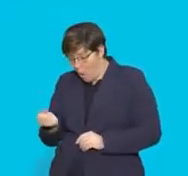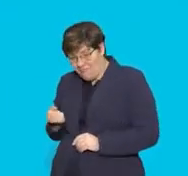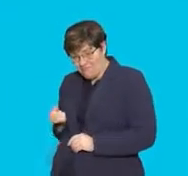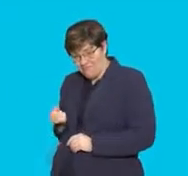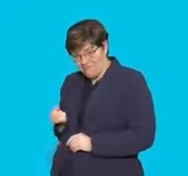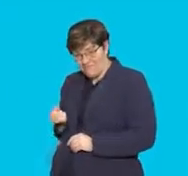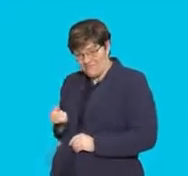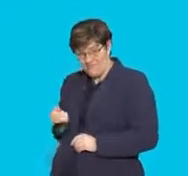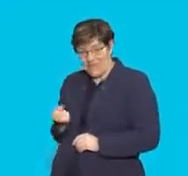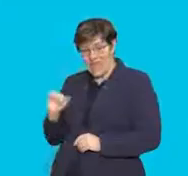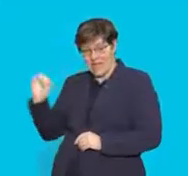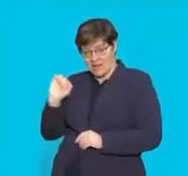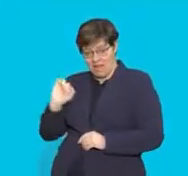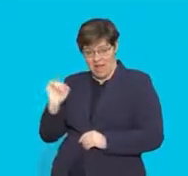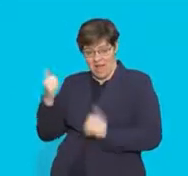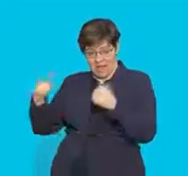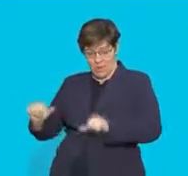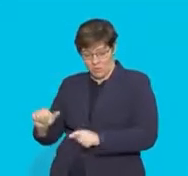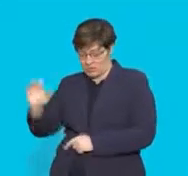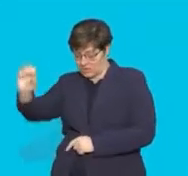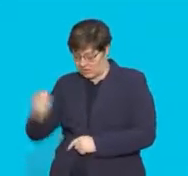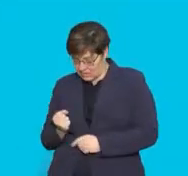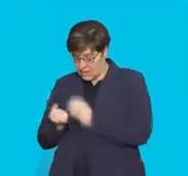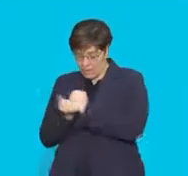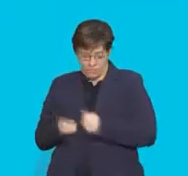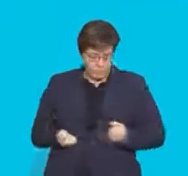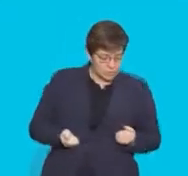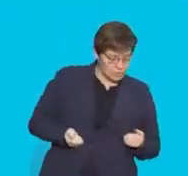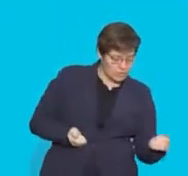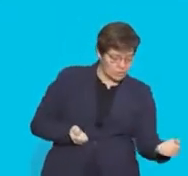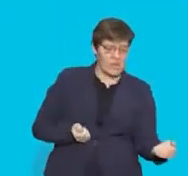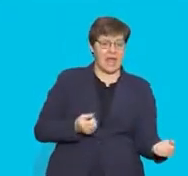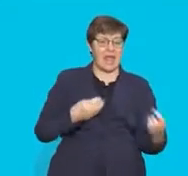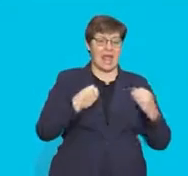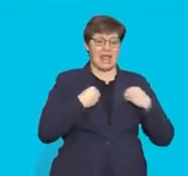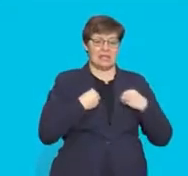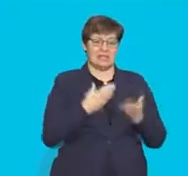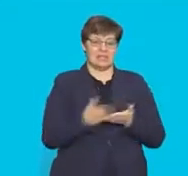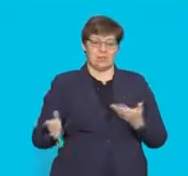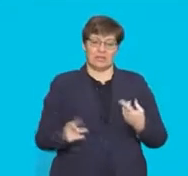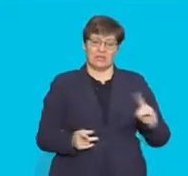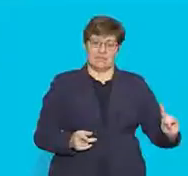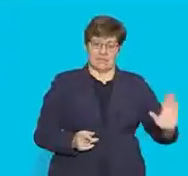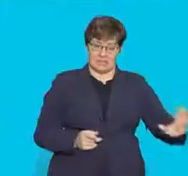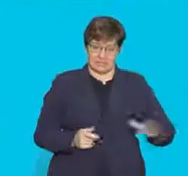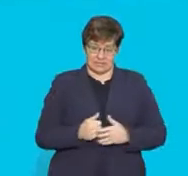asset from the vehicles account and transferring it into an asset disposal account.